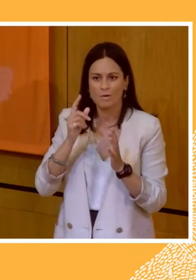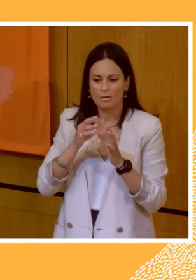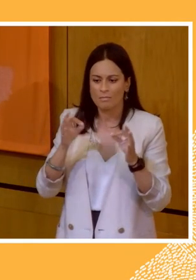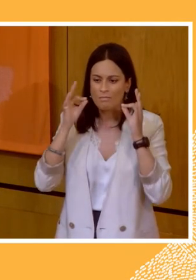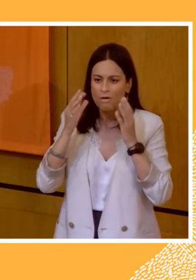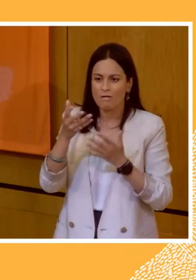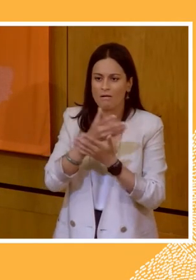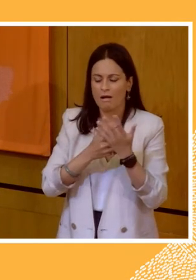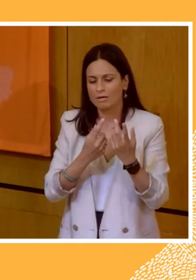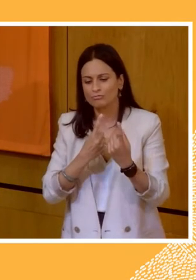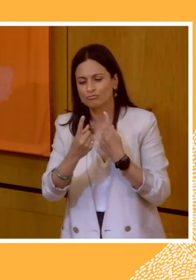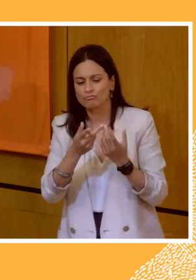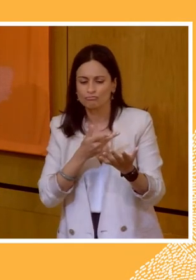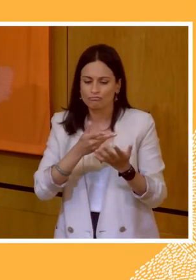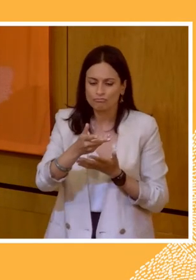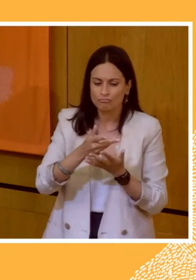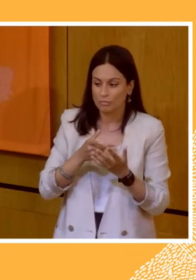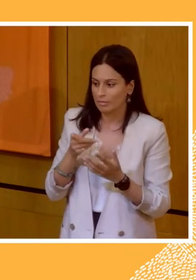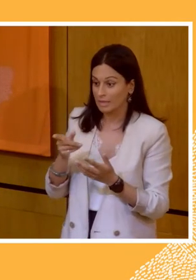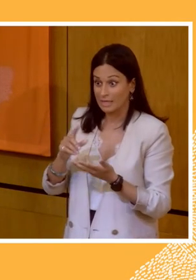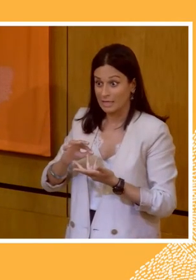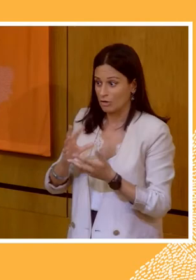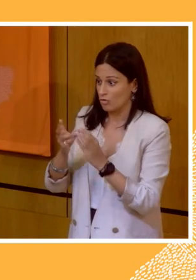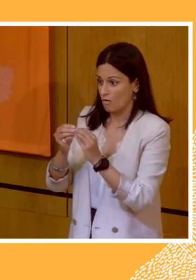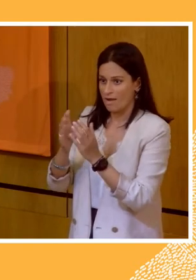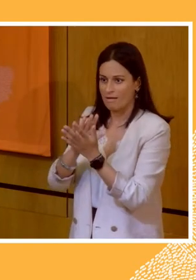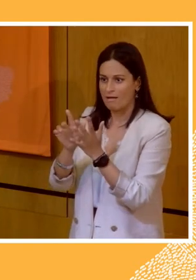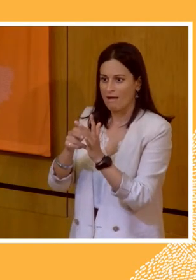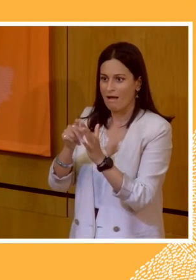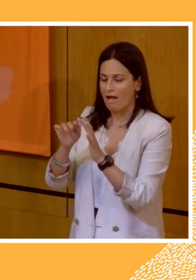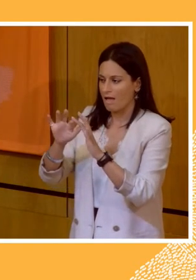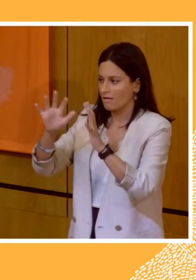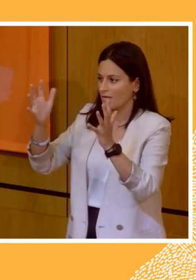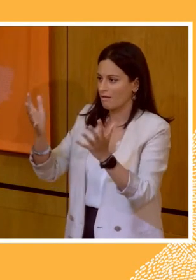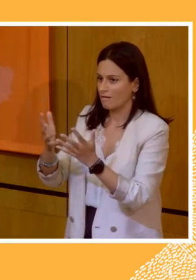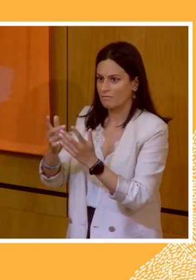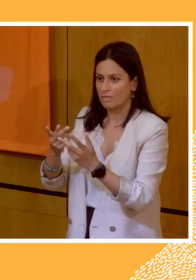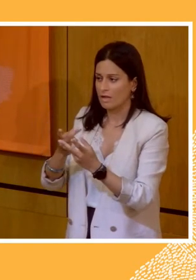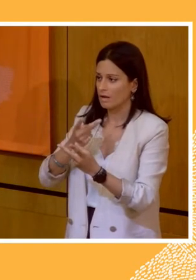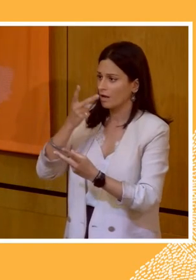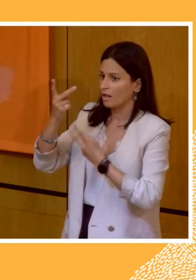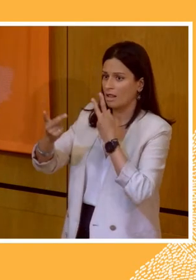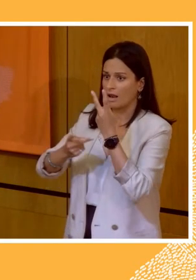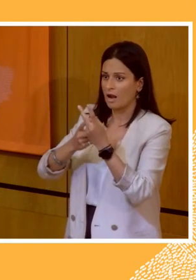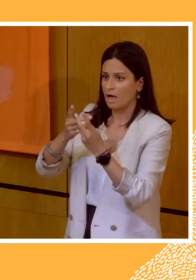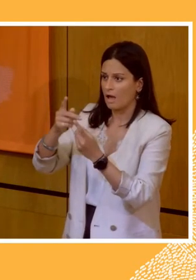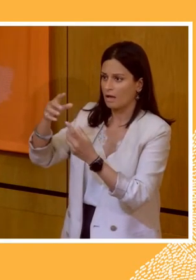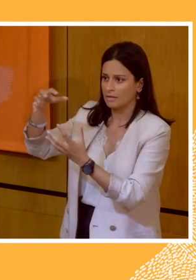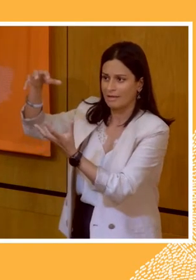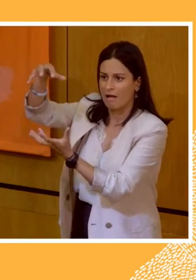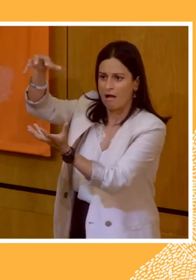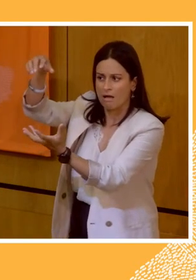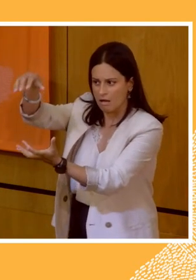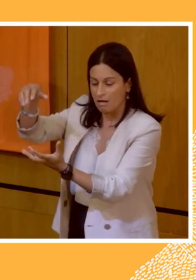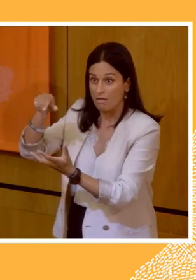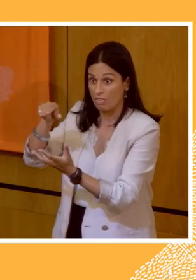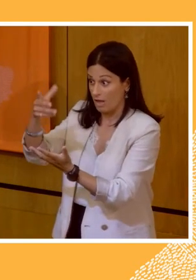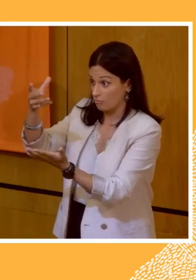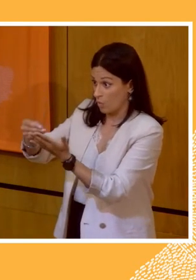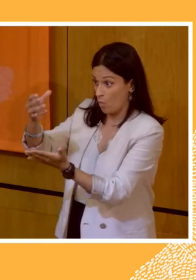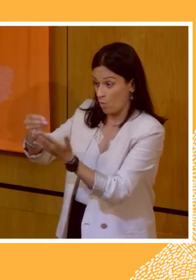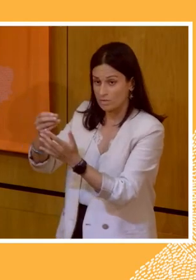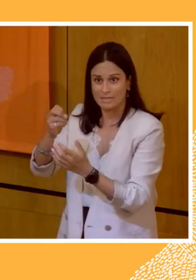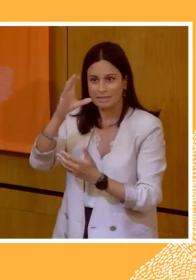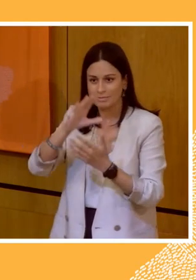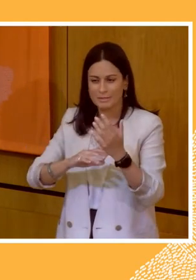Sonare making his hive, talking you through it, and then sort of bursting into song around it. So again, it's those kind of recordings or experiences